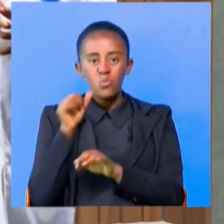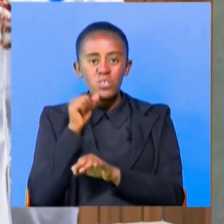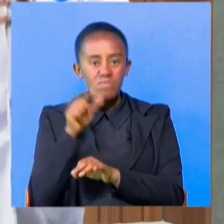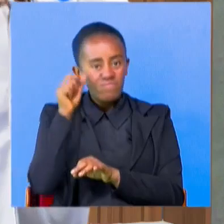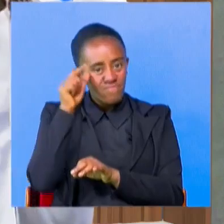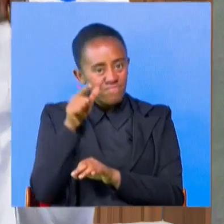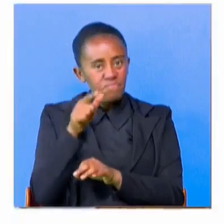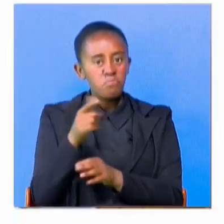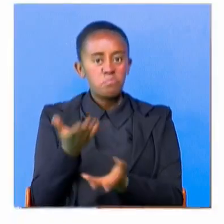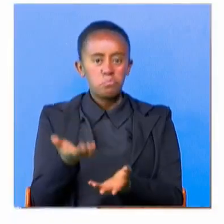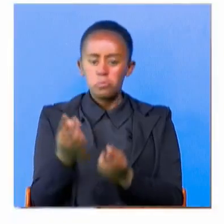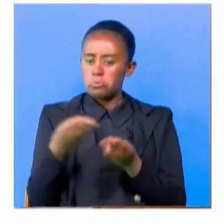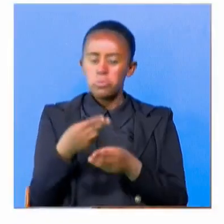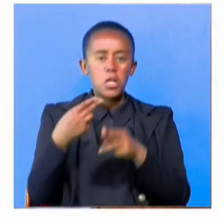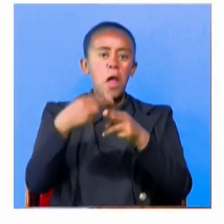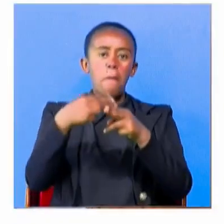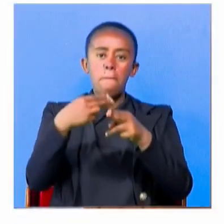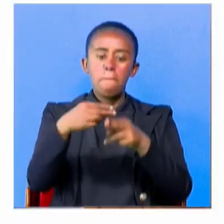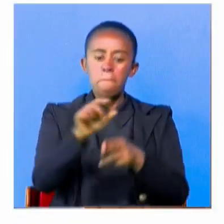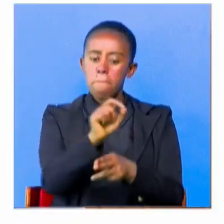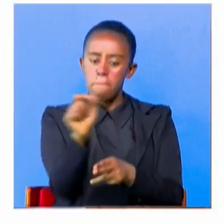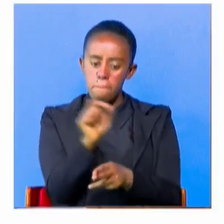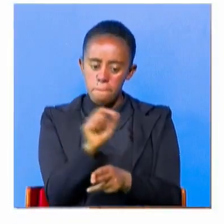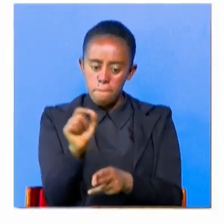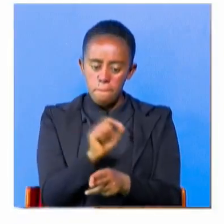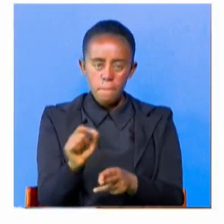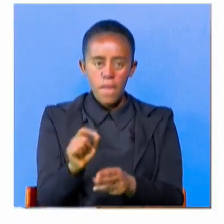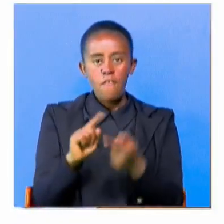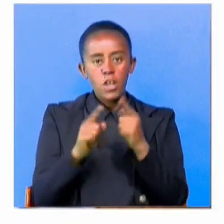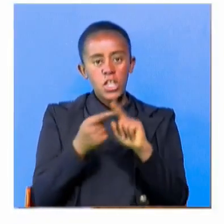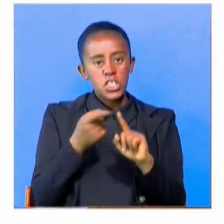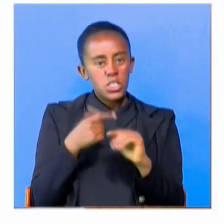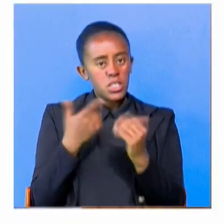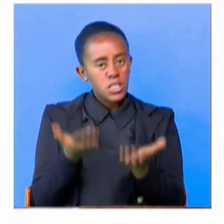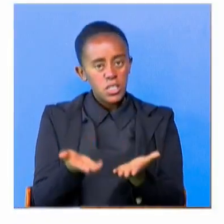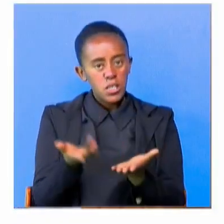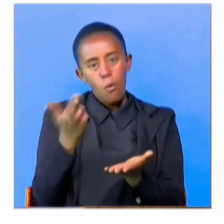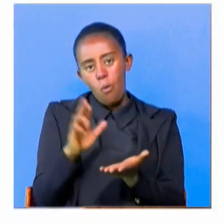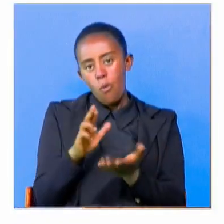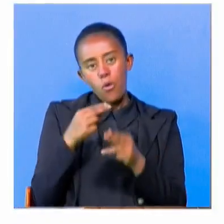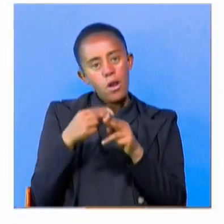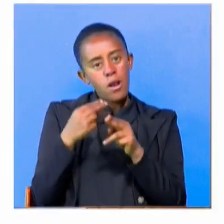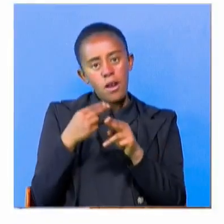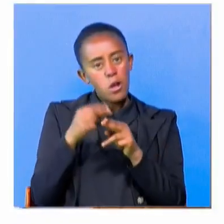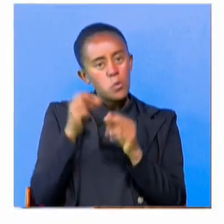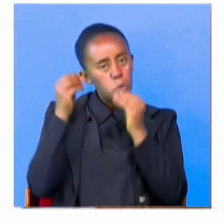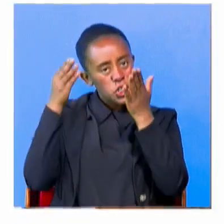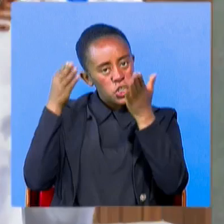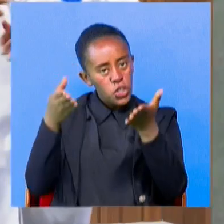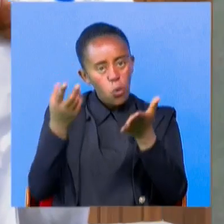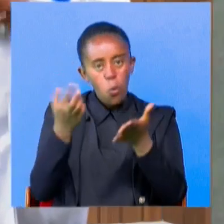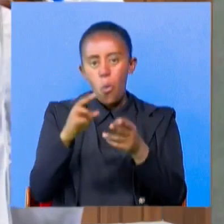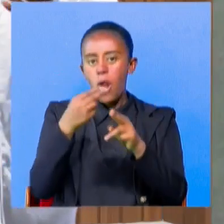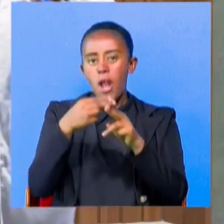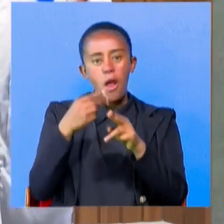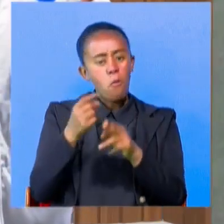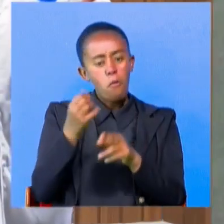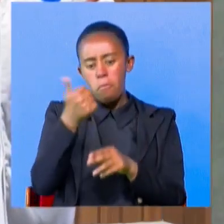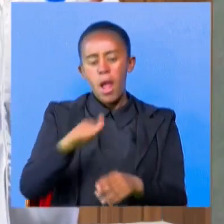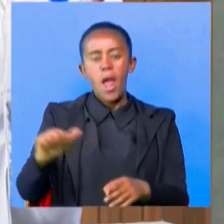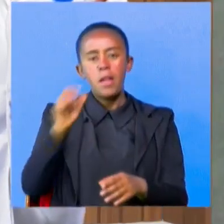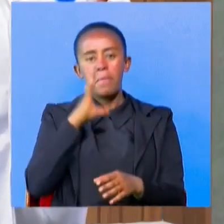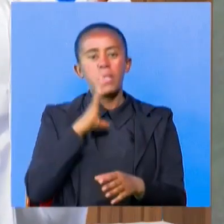she, you are welcome to write a name of your friends or a name of your teacher, a name of any